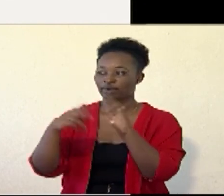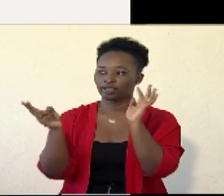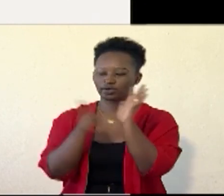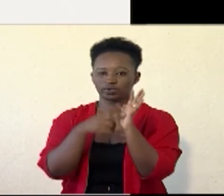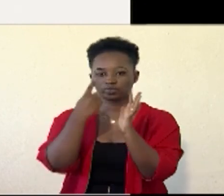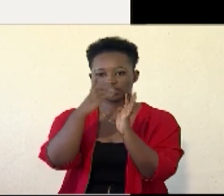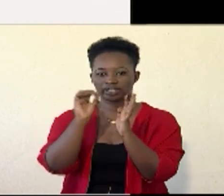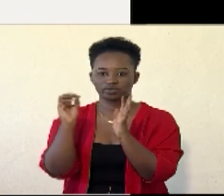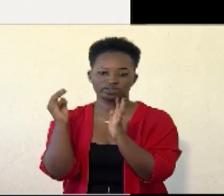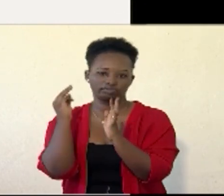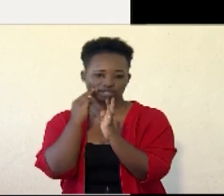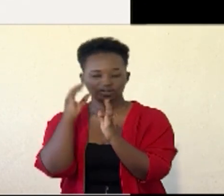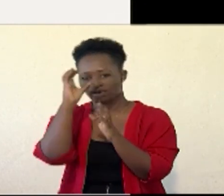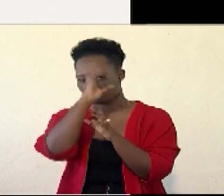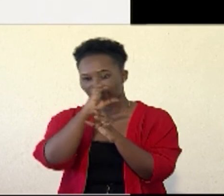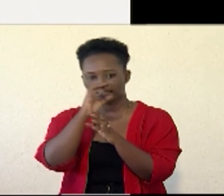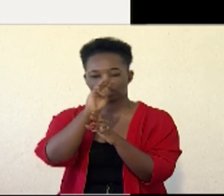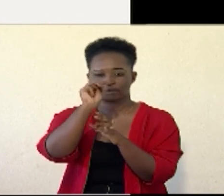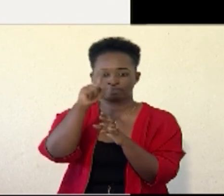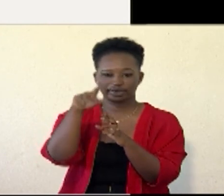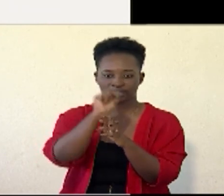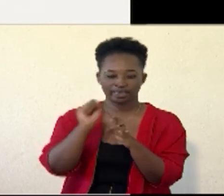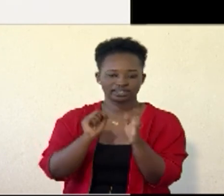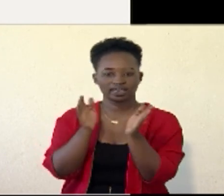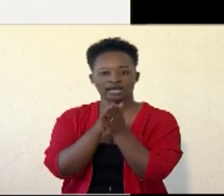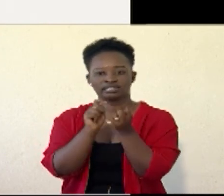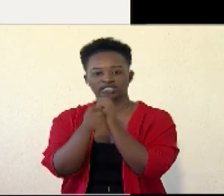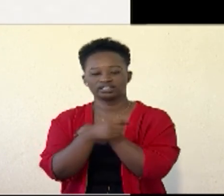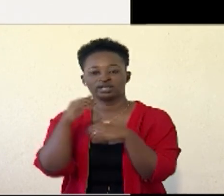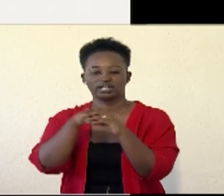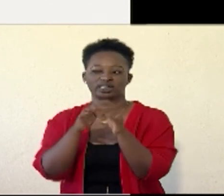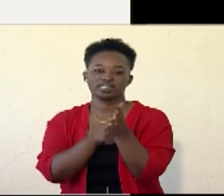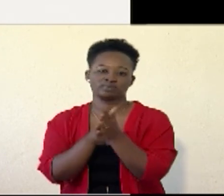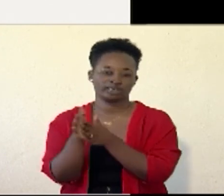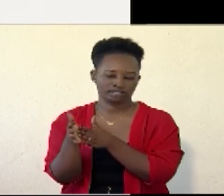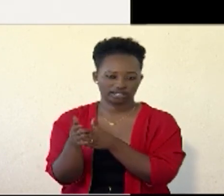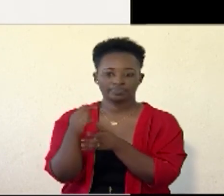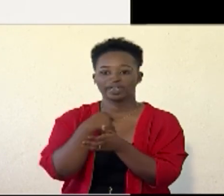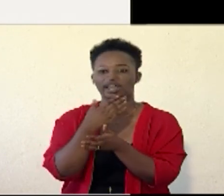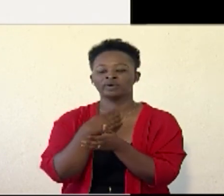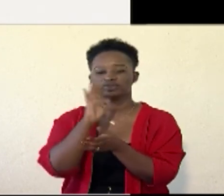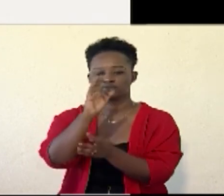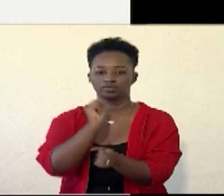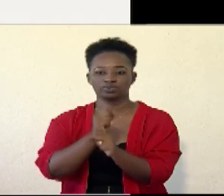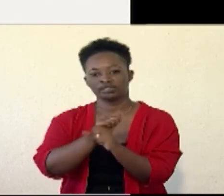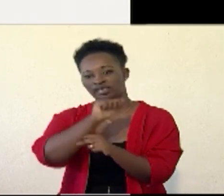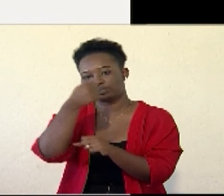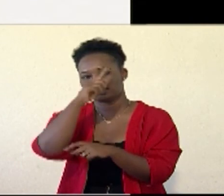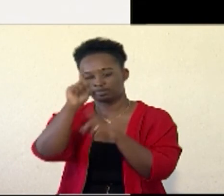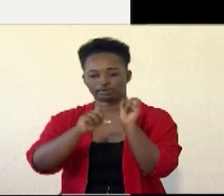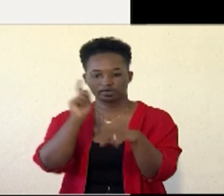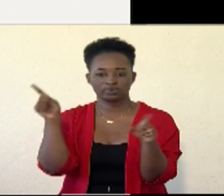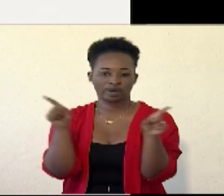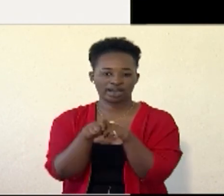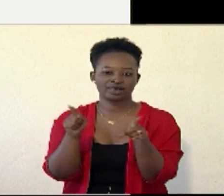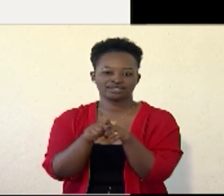million, find the marginal propensity to consume and the change in expenditure. I want you to do the rest of the question